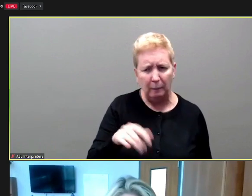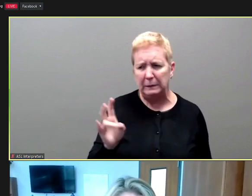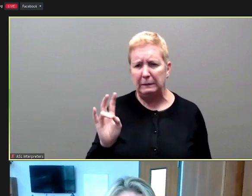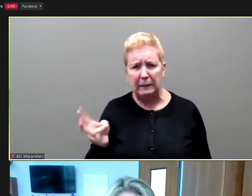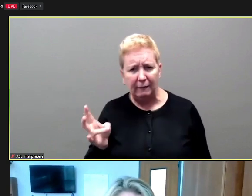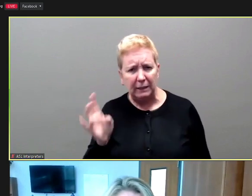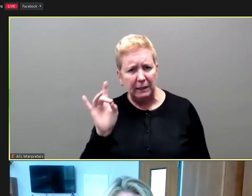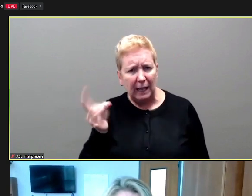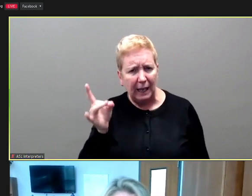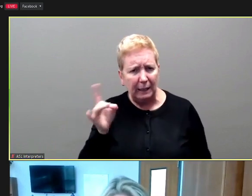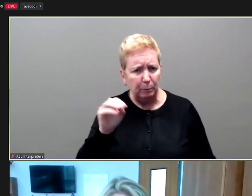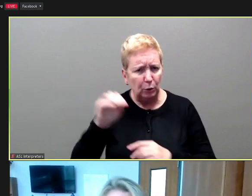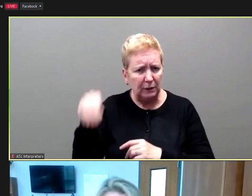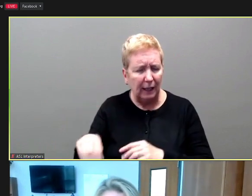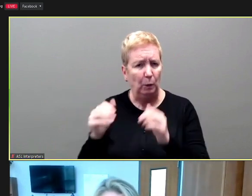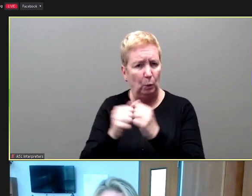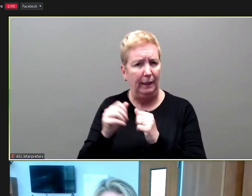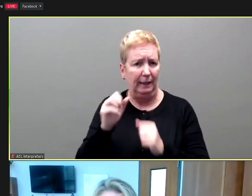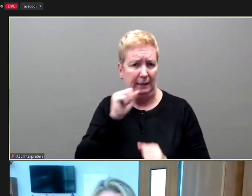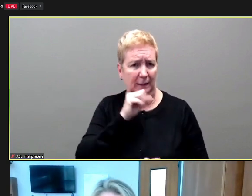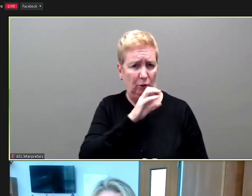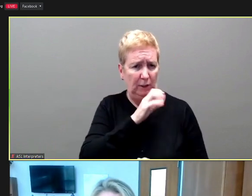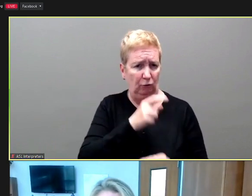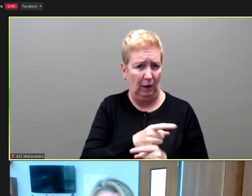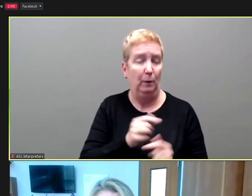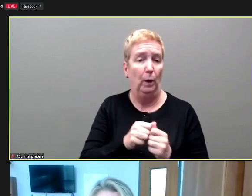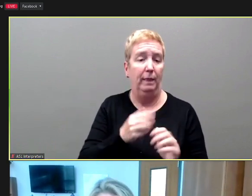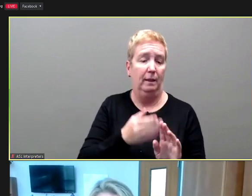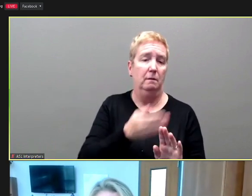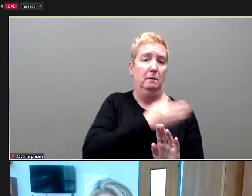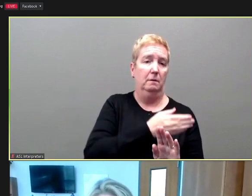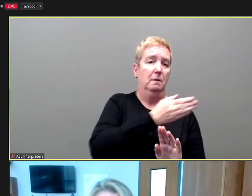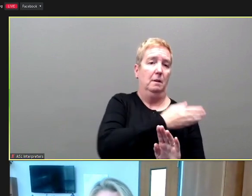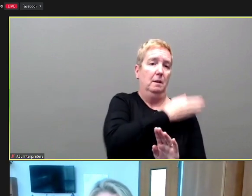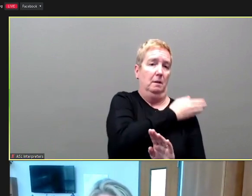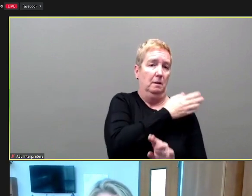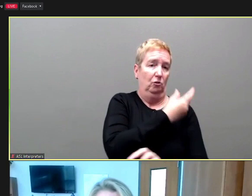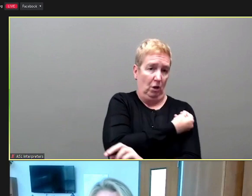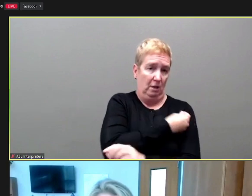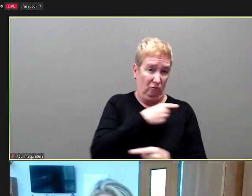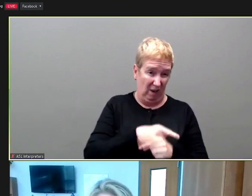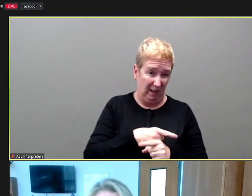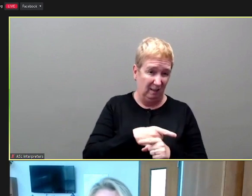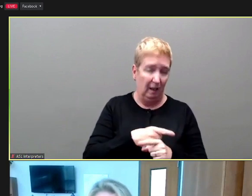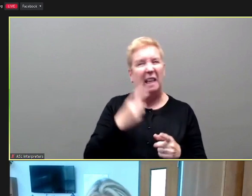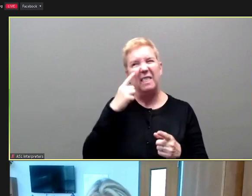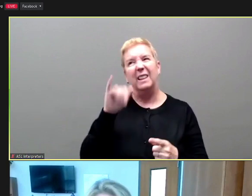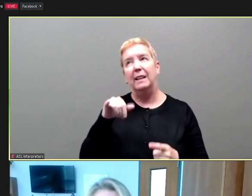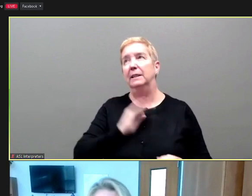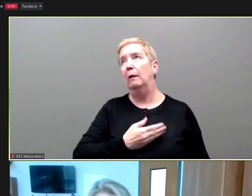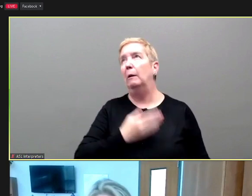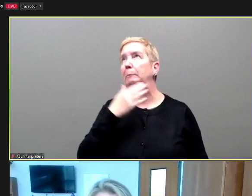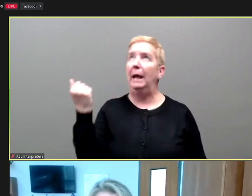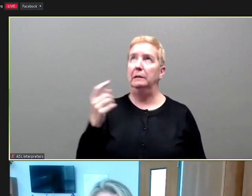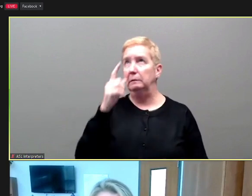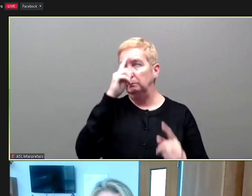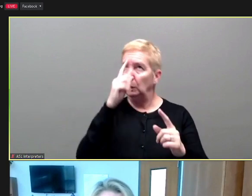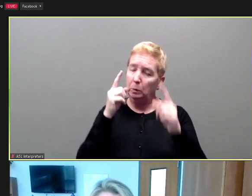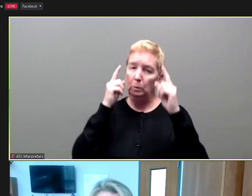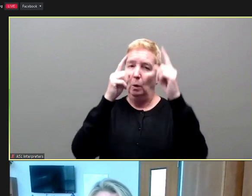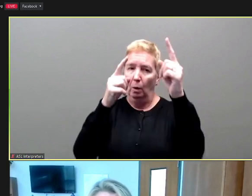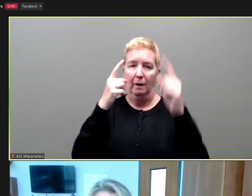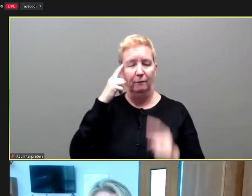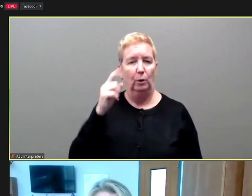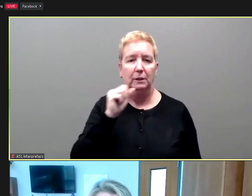for seniors? That would be a very good goal to protect our most vulnerable population. But go ahead if you want to